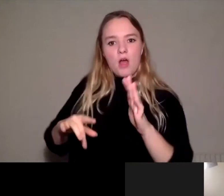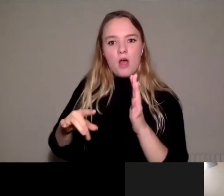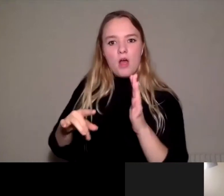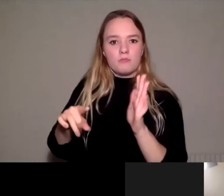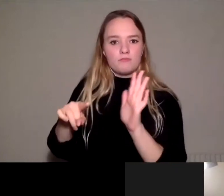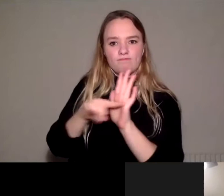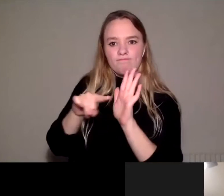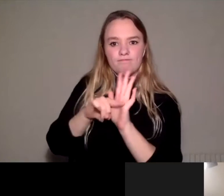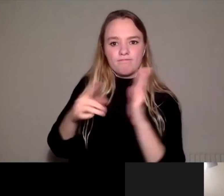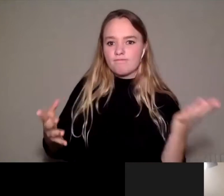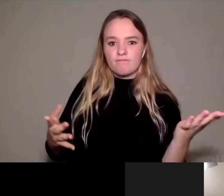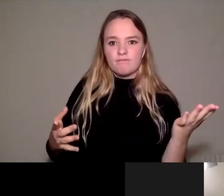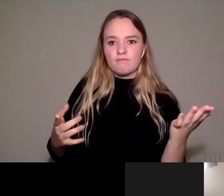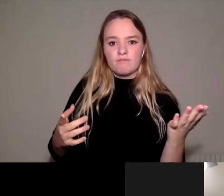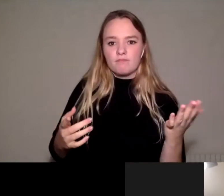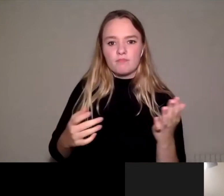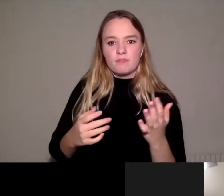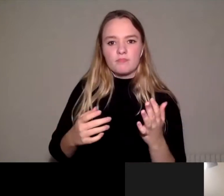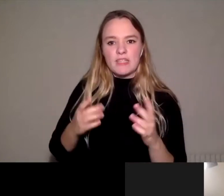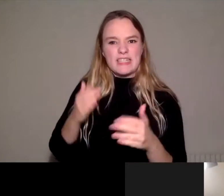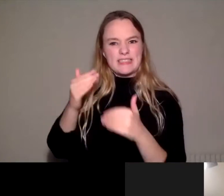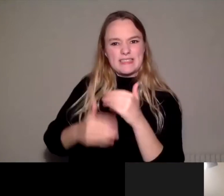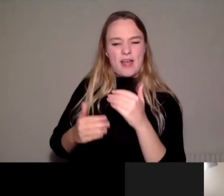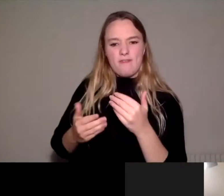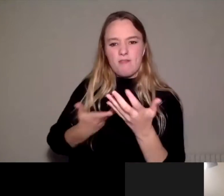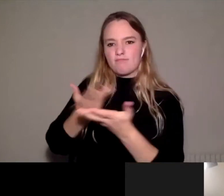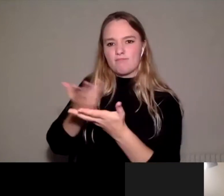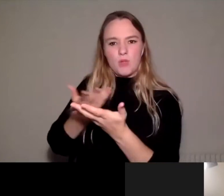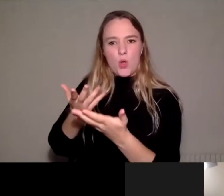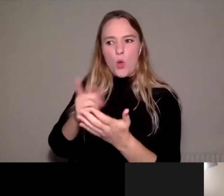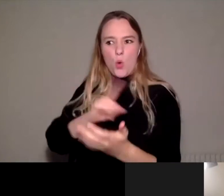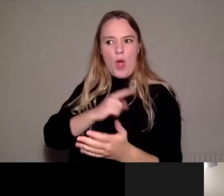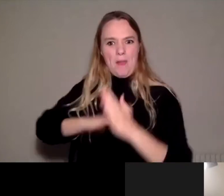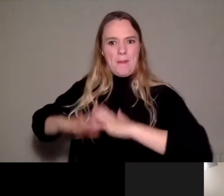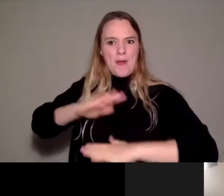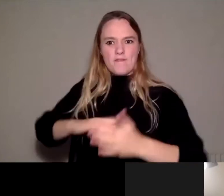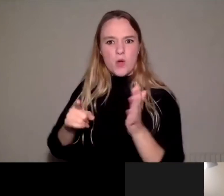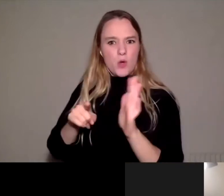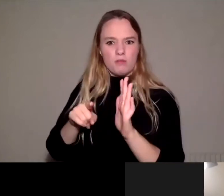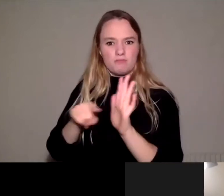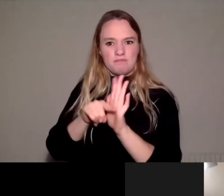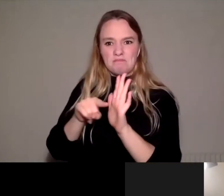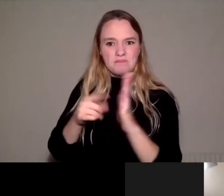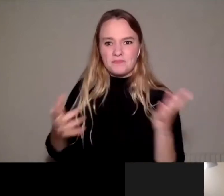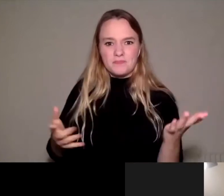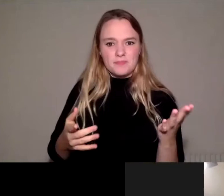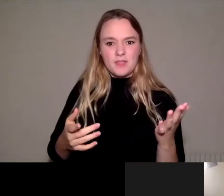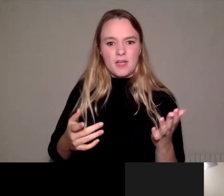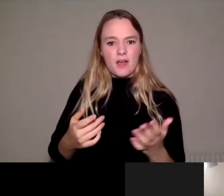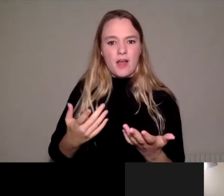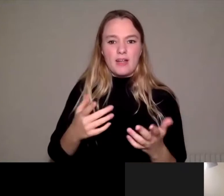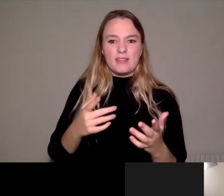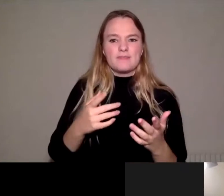color would change. They never addressed why that was wrong, and they simply gave the excuse that children in Devon